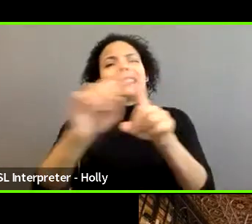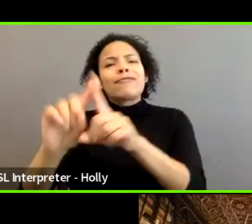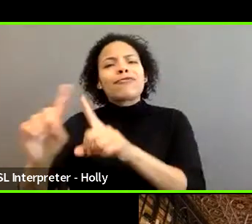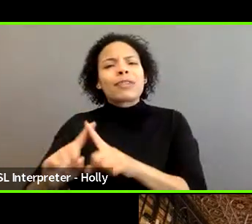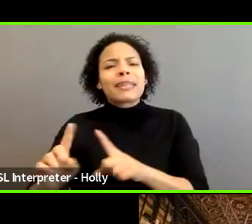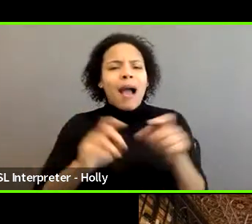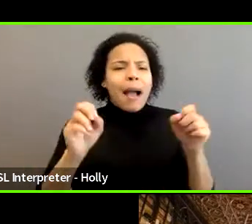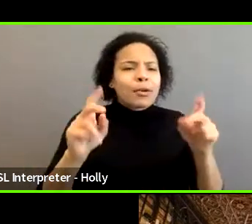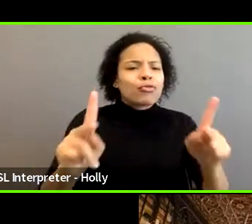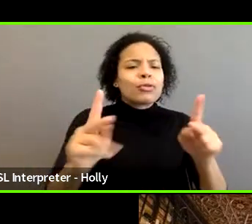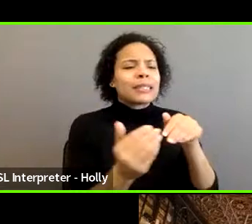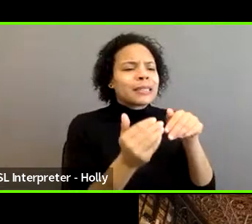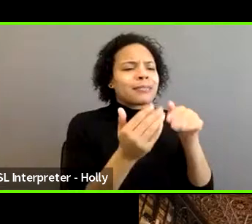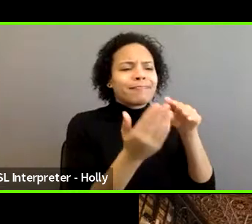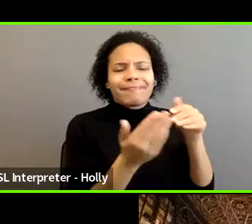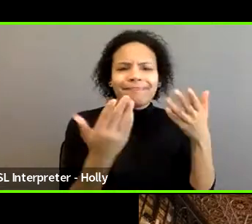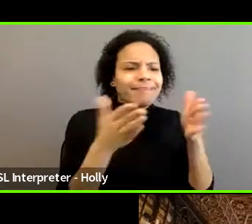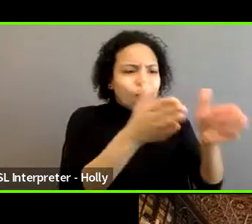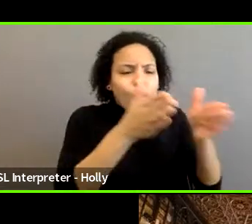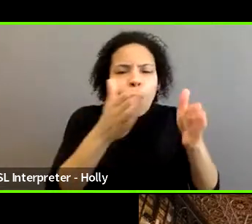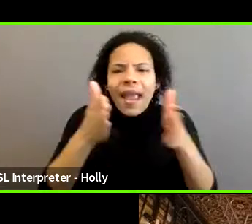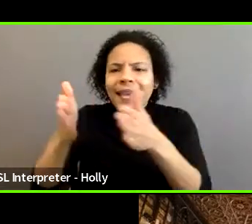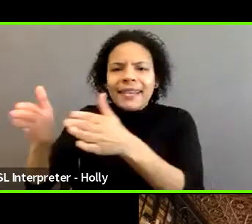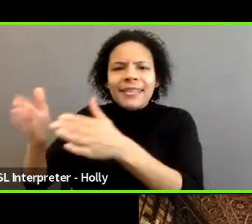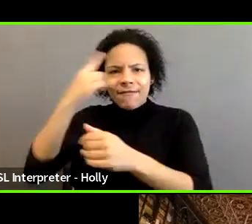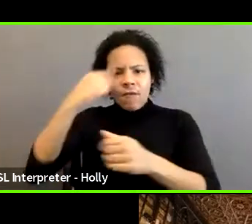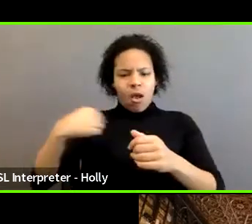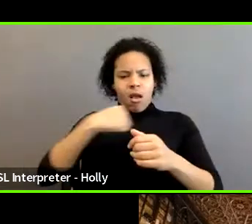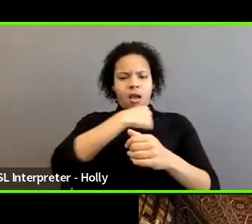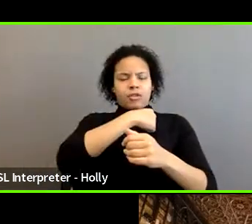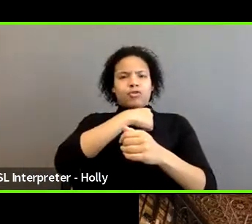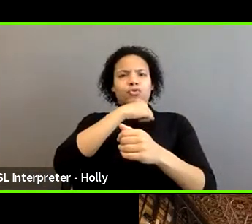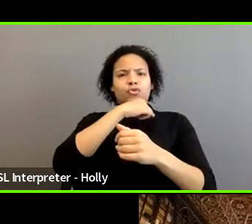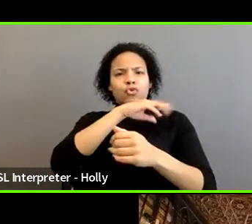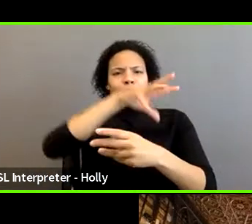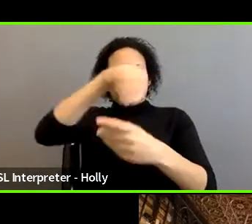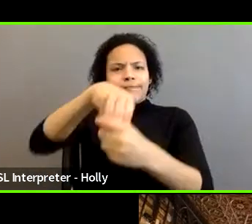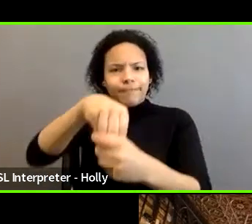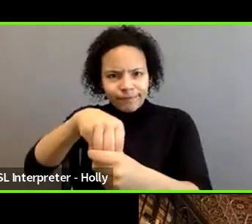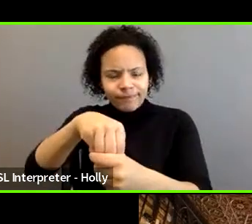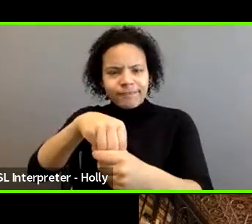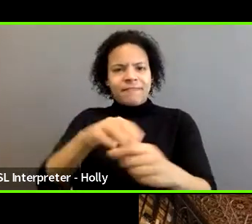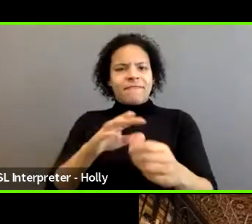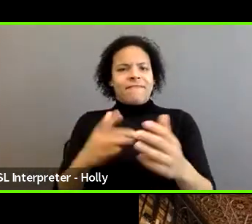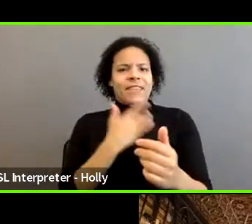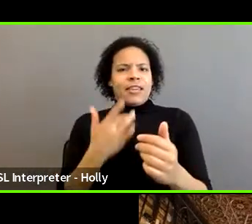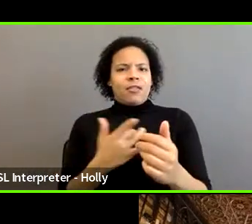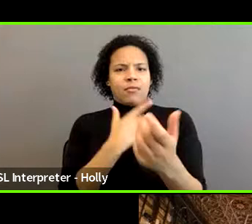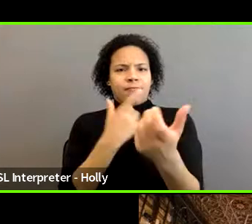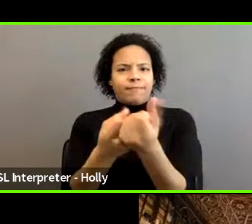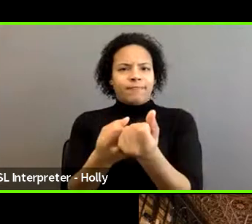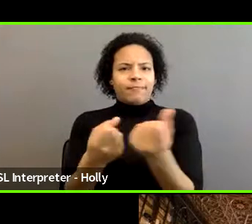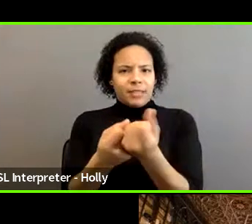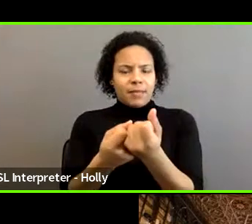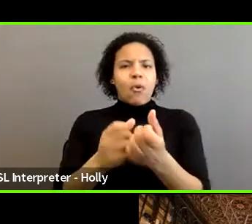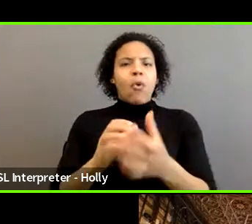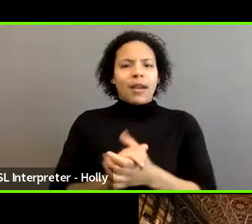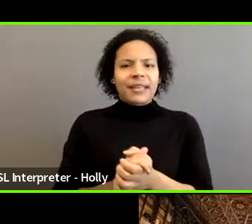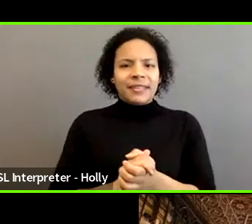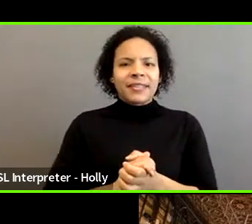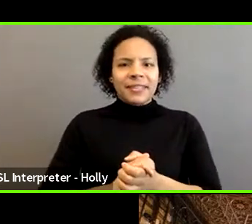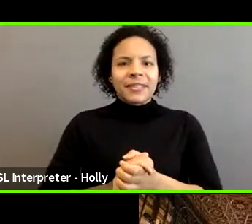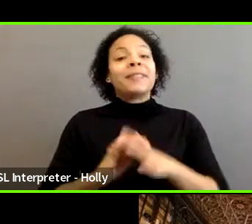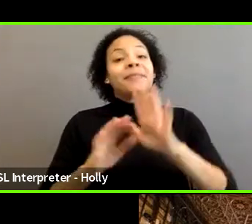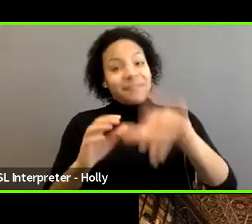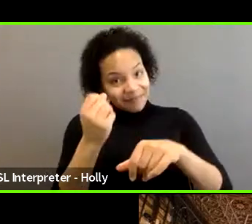And, I will acknowledge, that the red is not is on purpose that